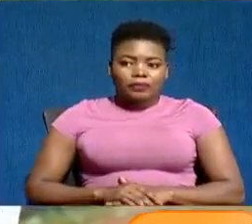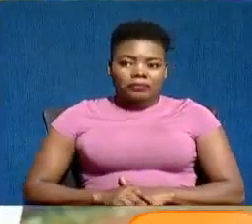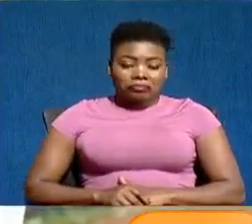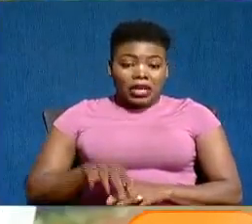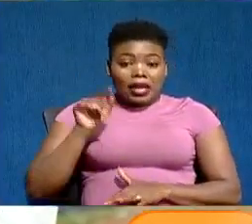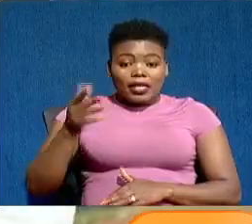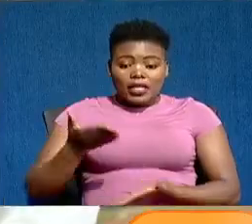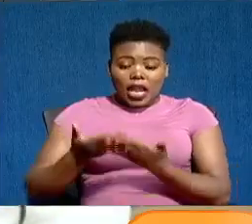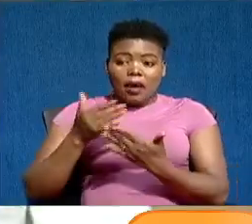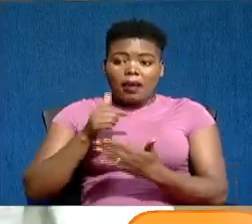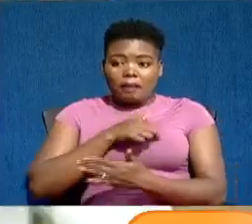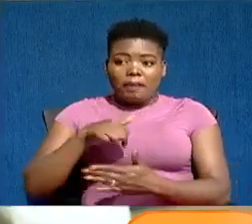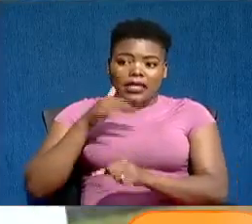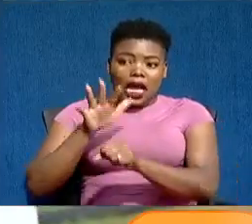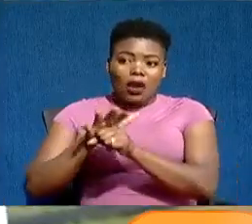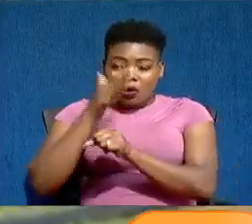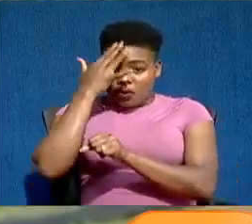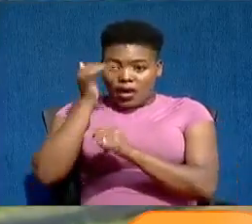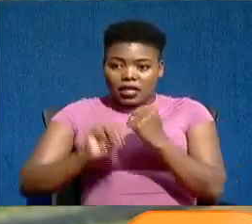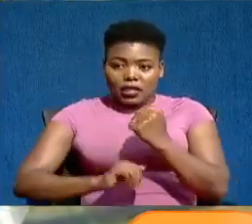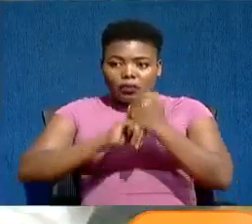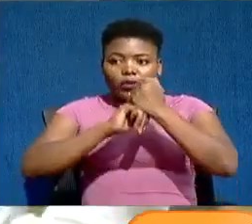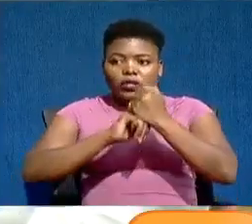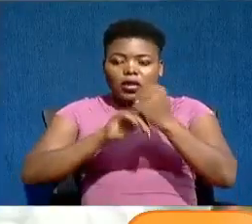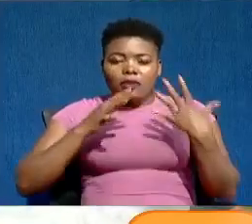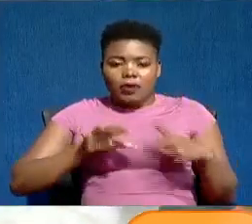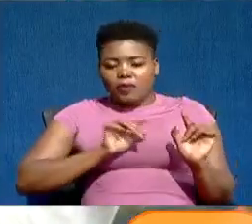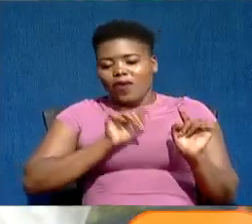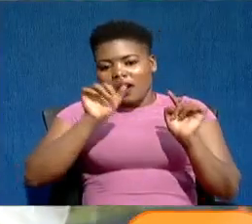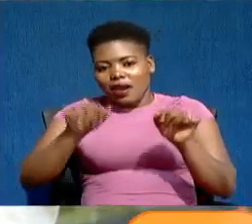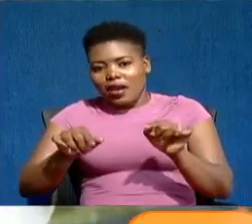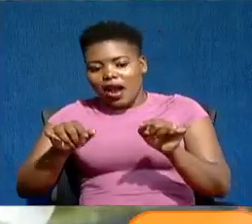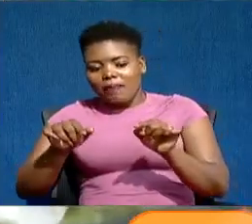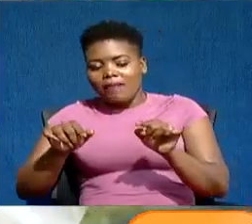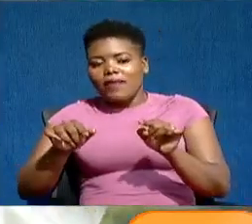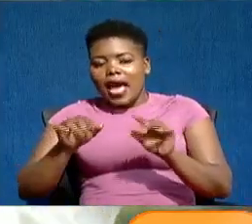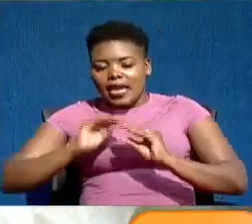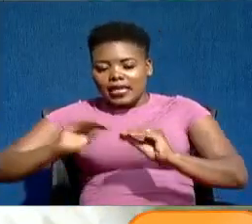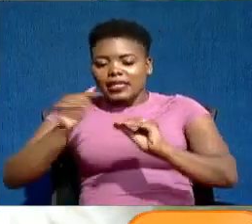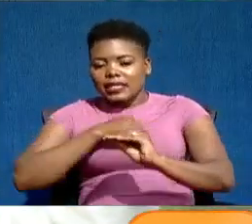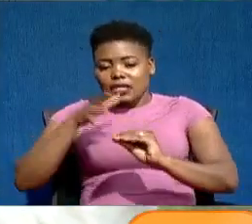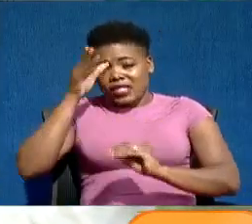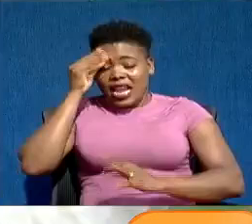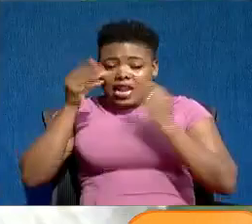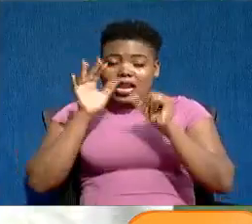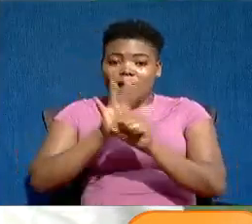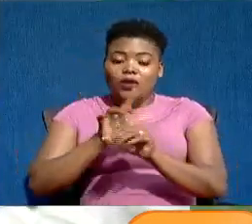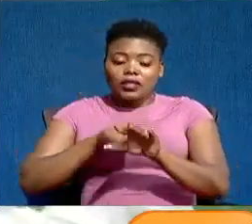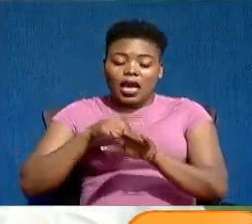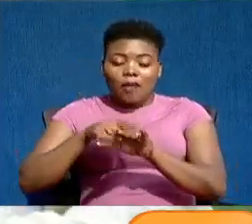Imetusaidia sana kwa sababu wana support maofisa wetu wanakuja, maofisa wa ground wanakuja wanatufundisha sana.